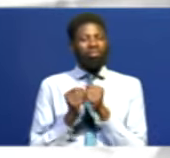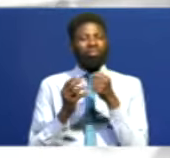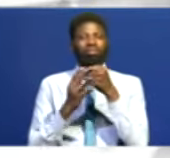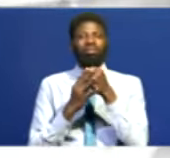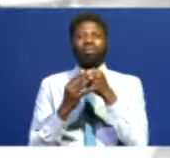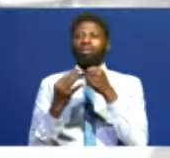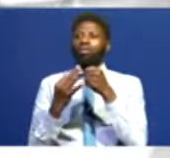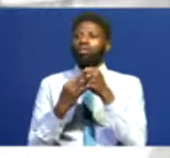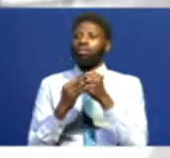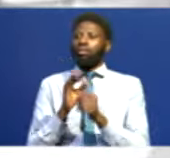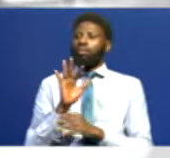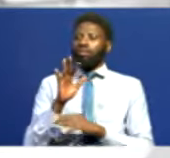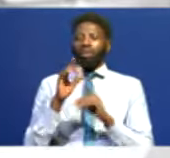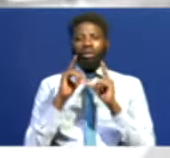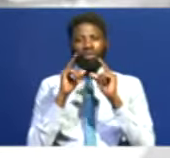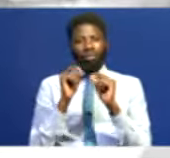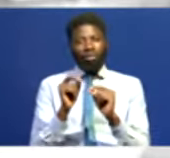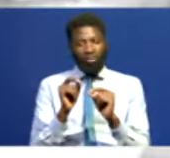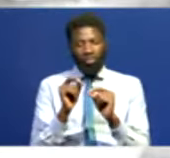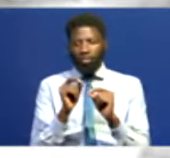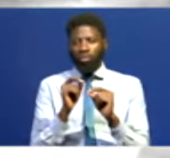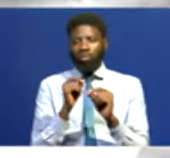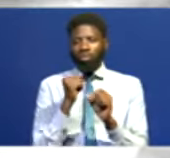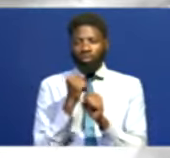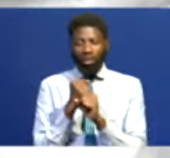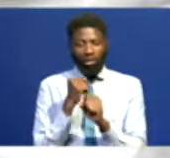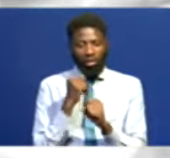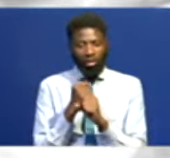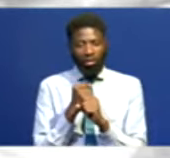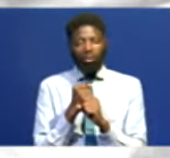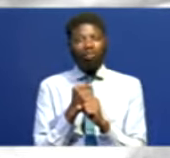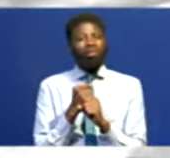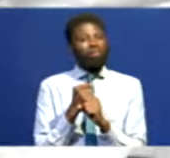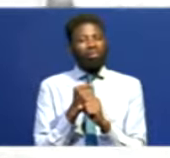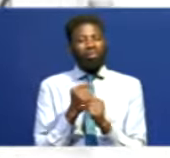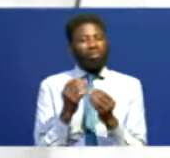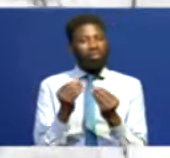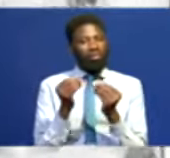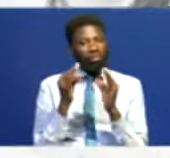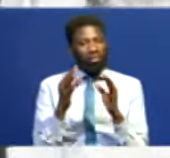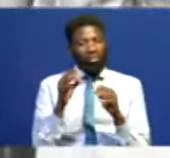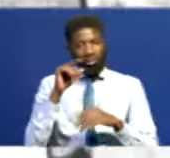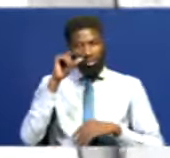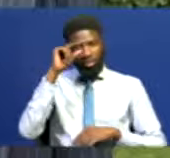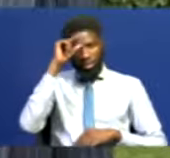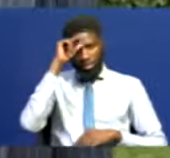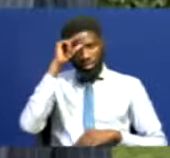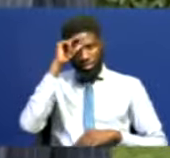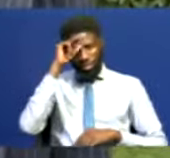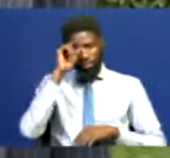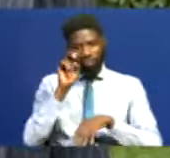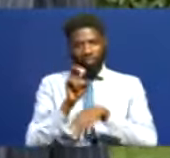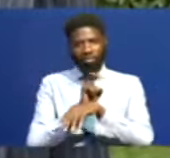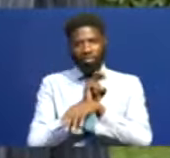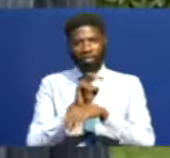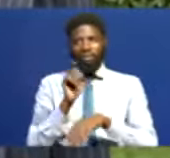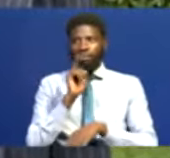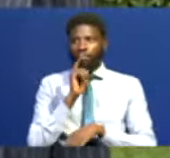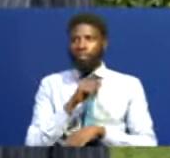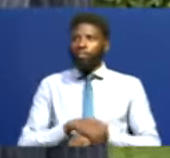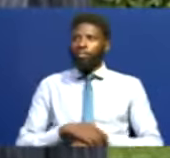role, she says, was not just daunting, but was closely monitored by government officials. For me, I remember one